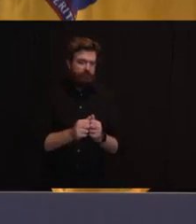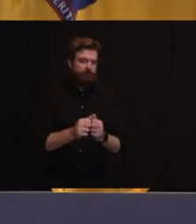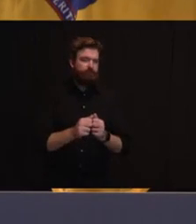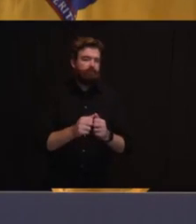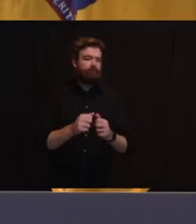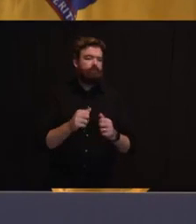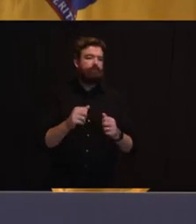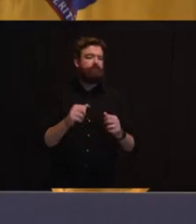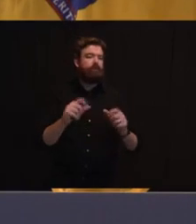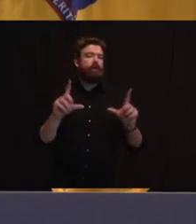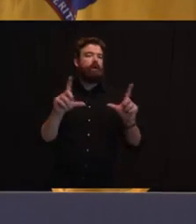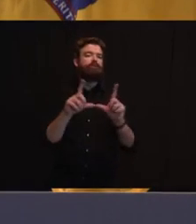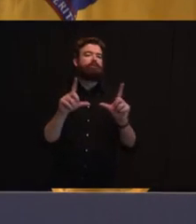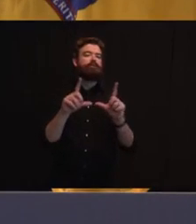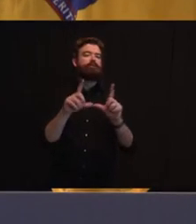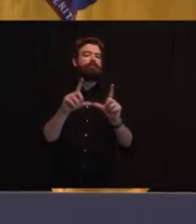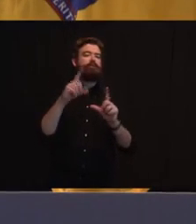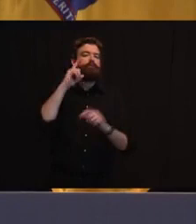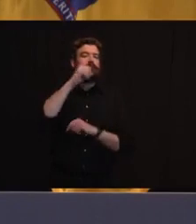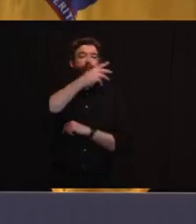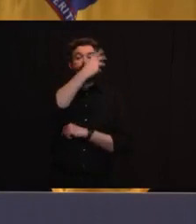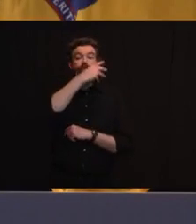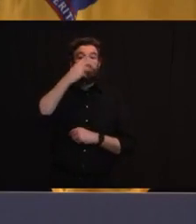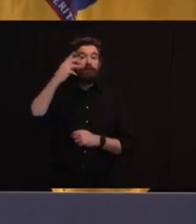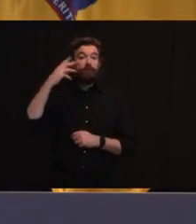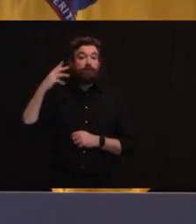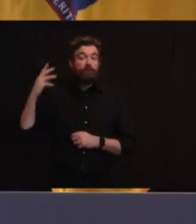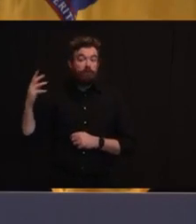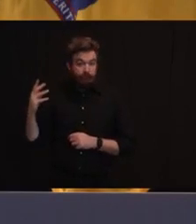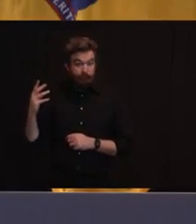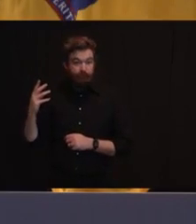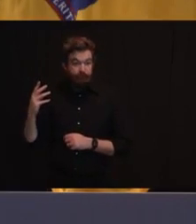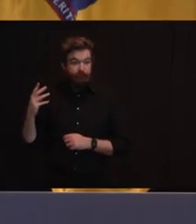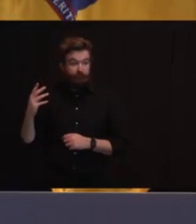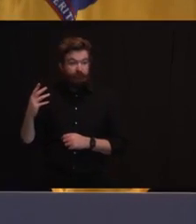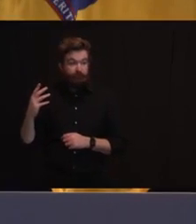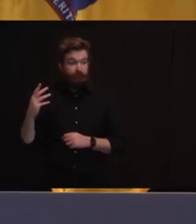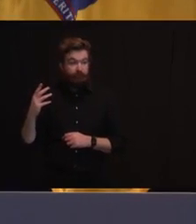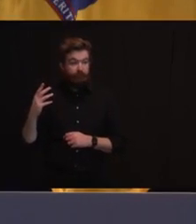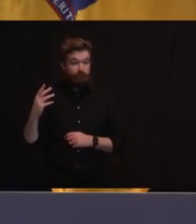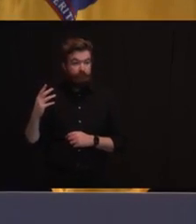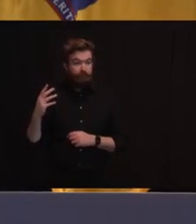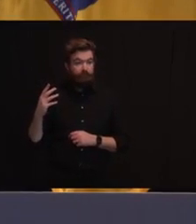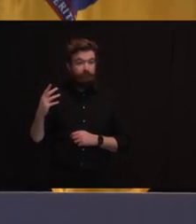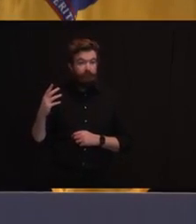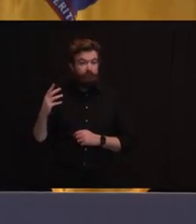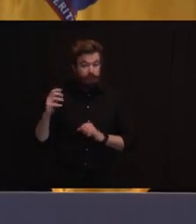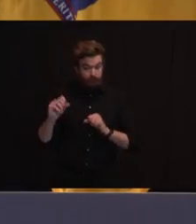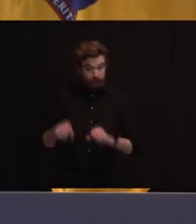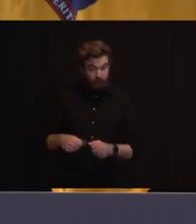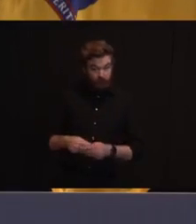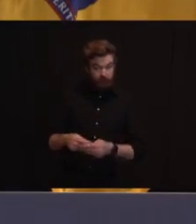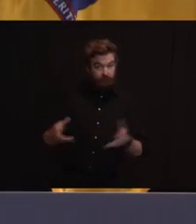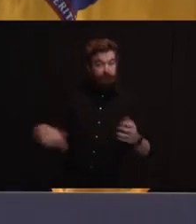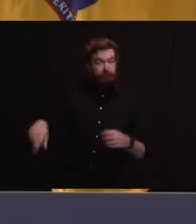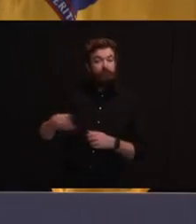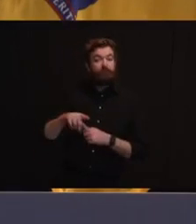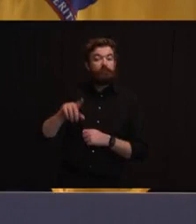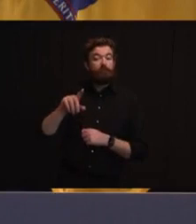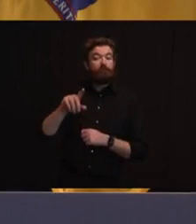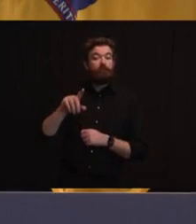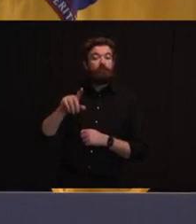I can't say that it is, I believe I can say this with 100% certainty. I'll say it in the positive, Judy and